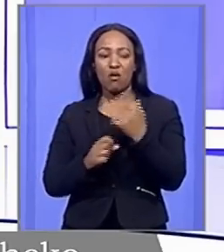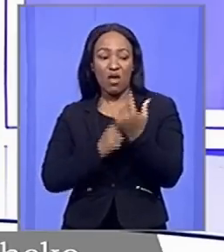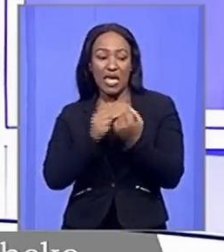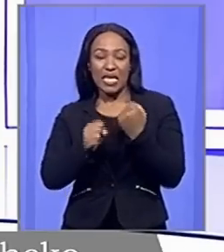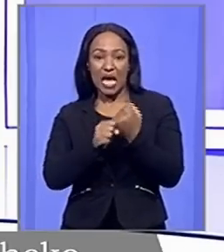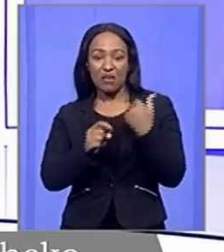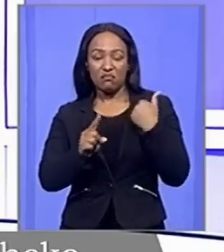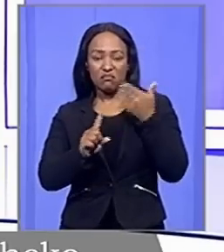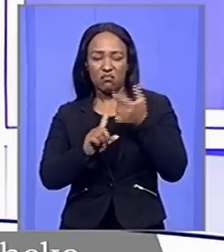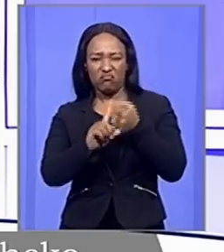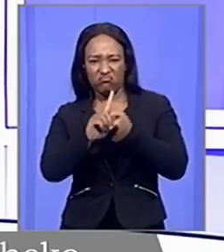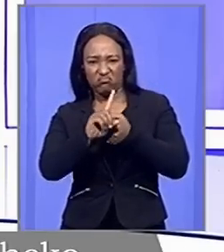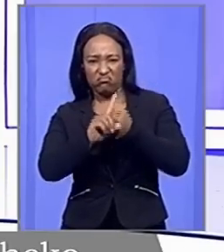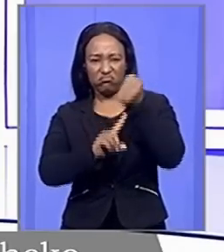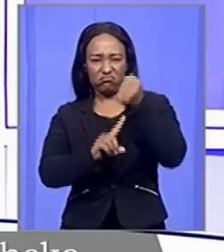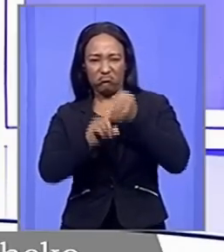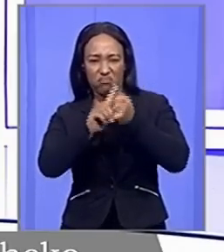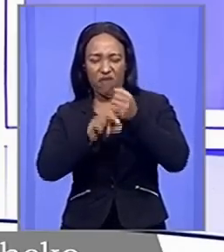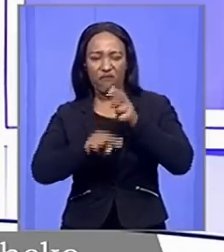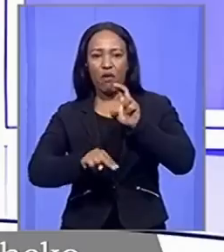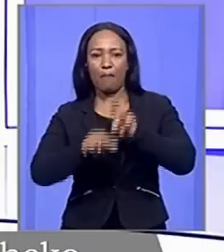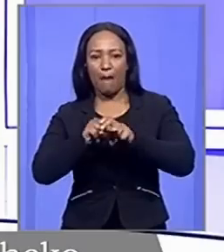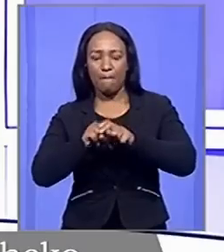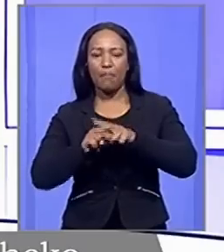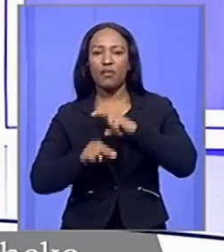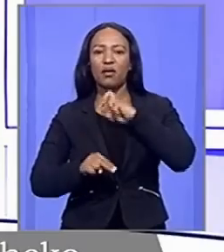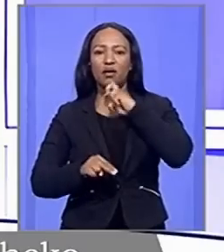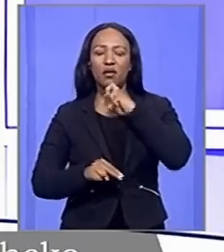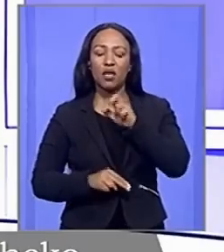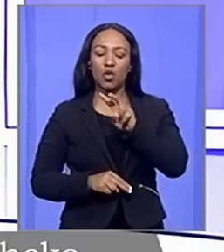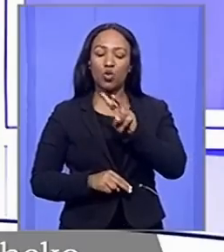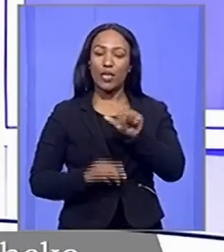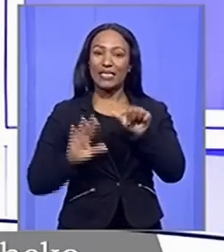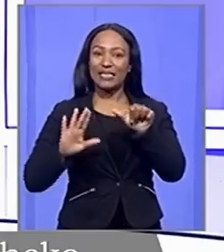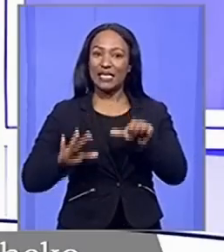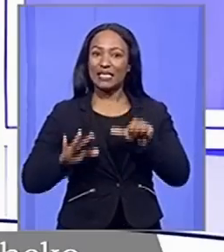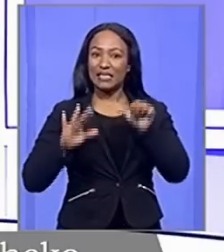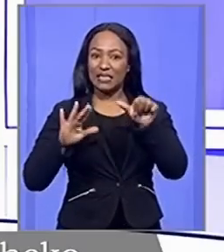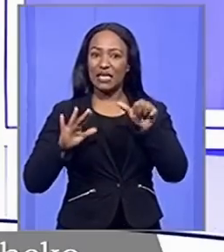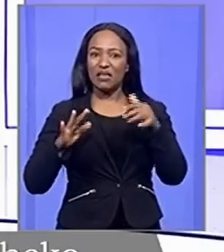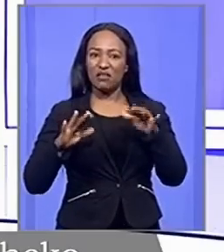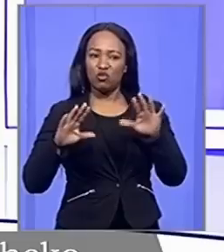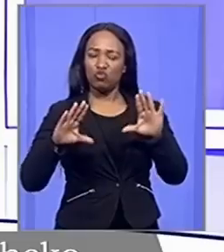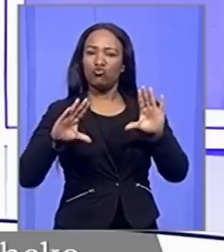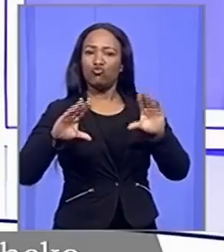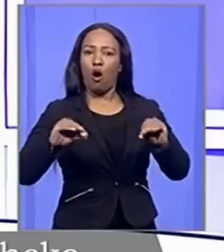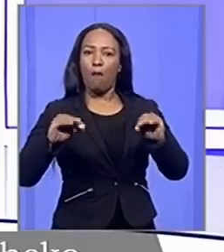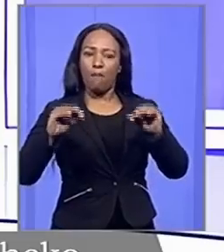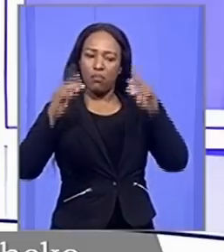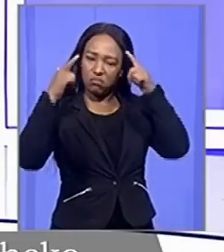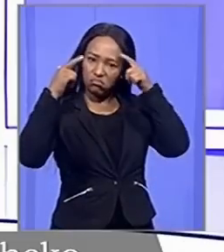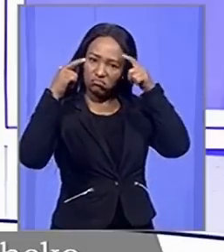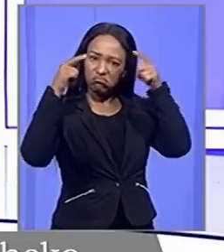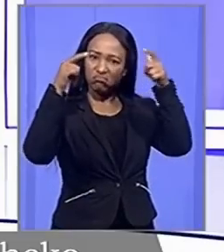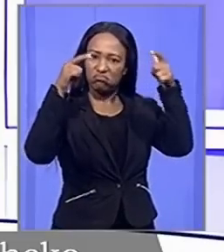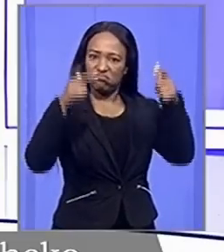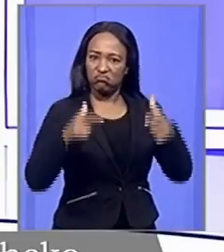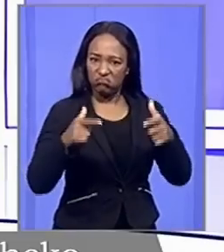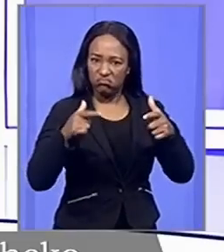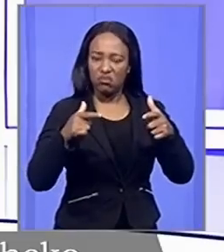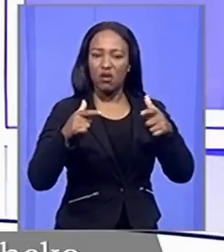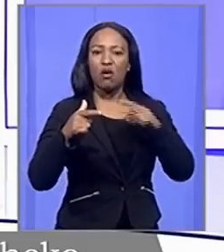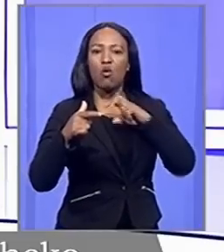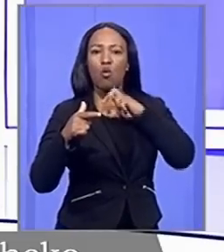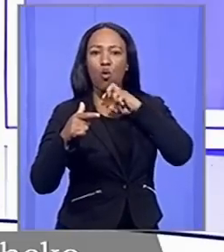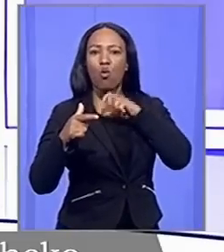bogoši ntweng yeo e le go kgorotsheko. Ka 2016 o ile a emiša go hlomamišwa ga Mphephu Ramapulane bjalo ka kgoši